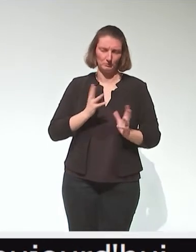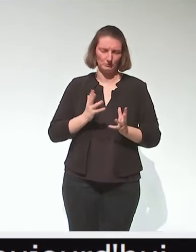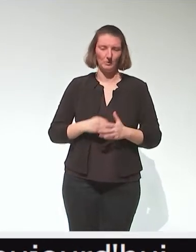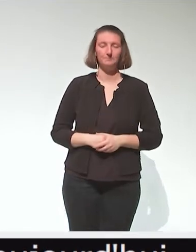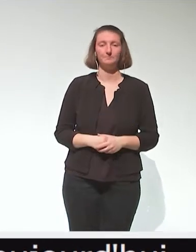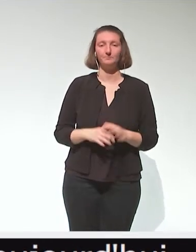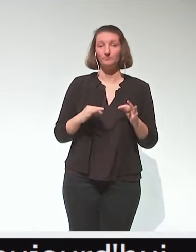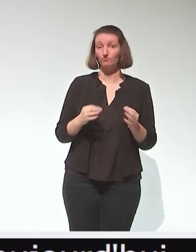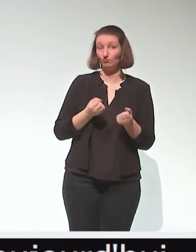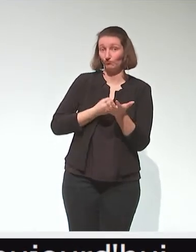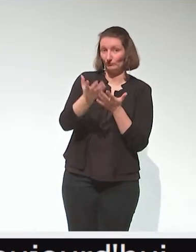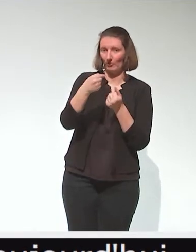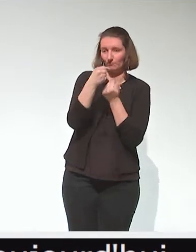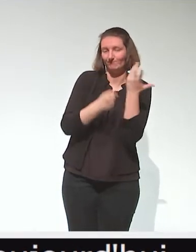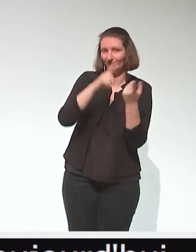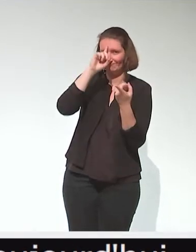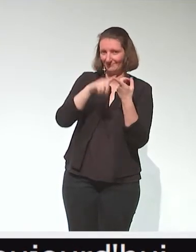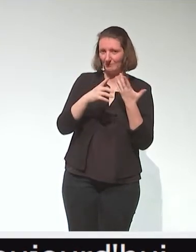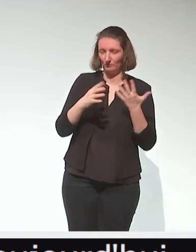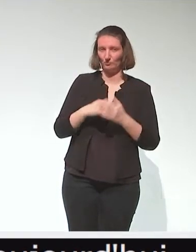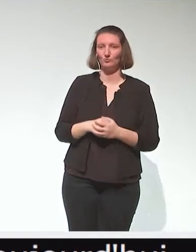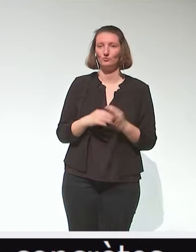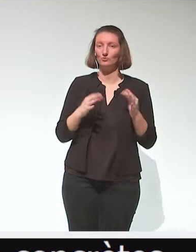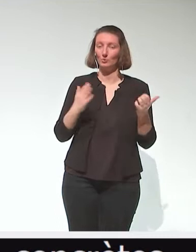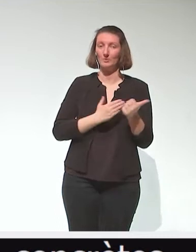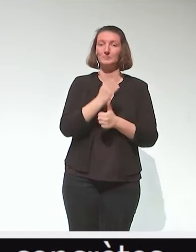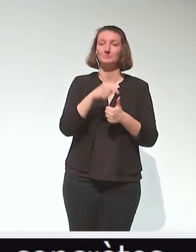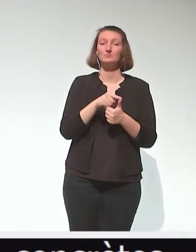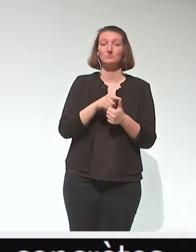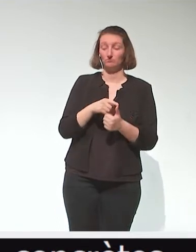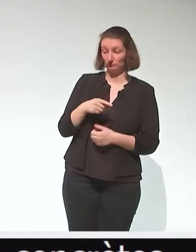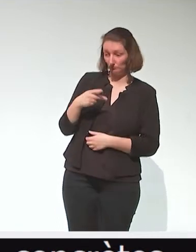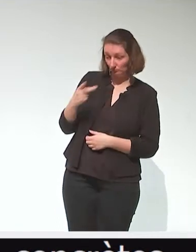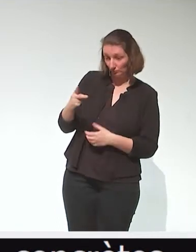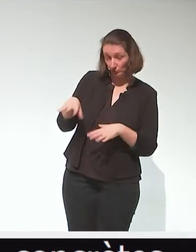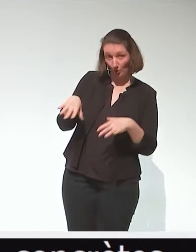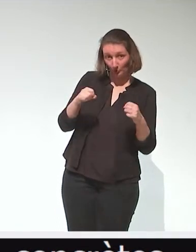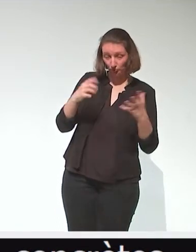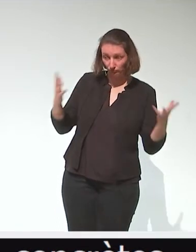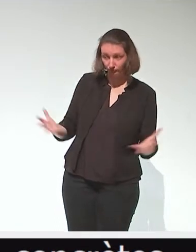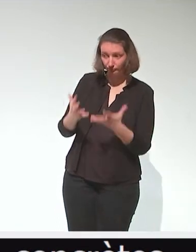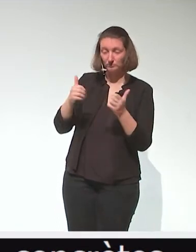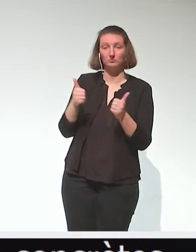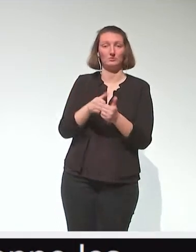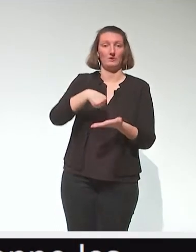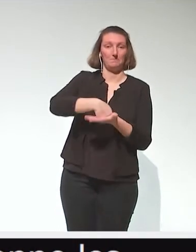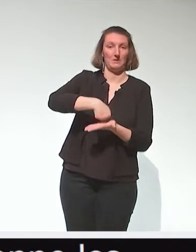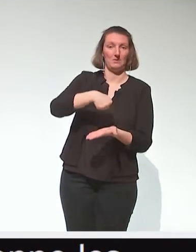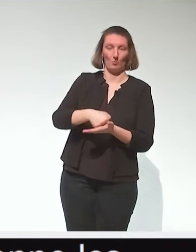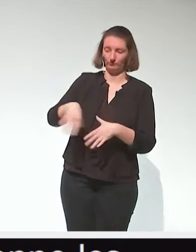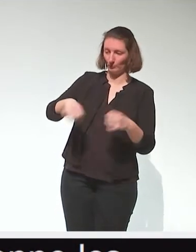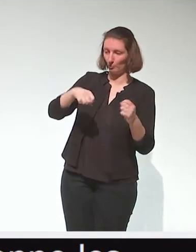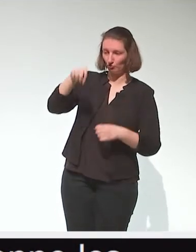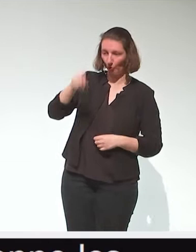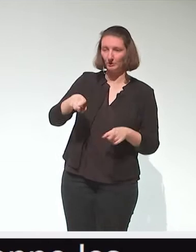areas. First is promoting hiring perspectives through affirmative action and combating stereotypes. And